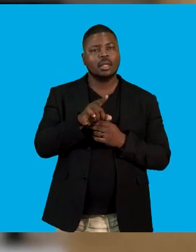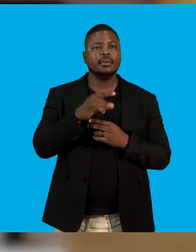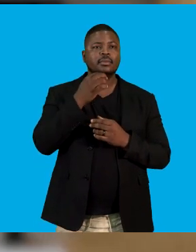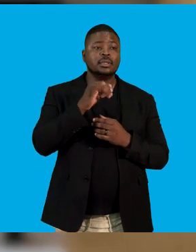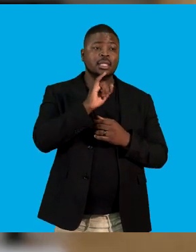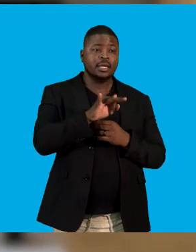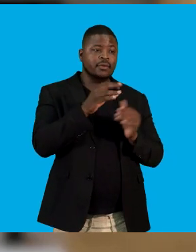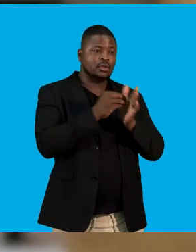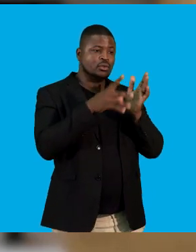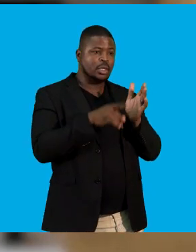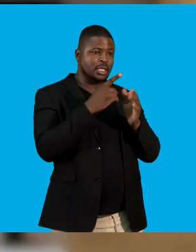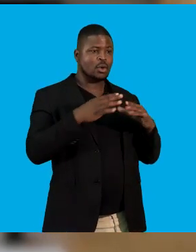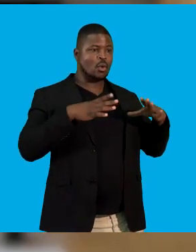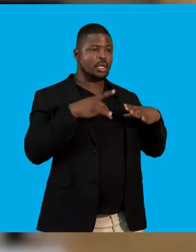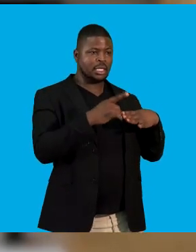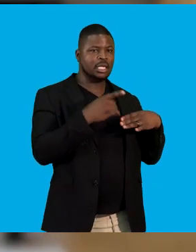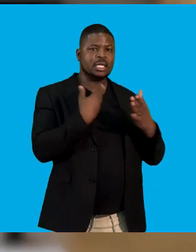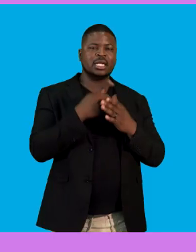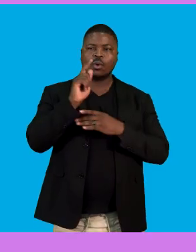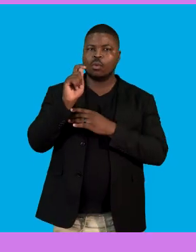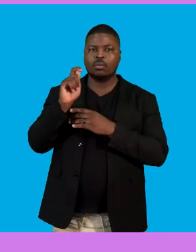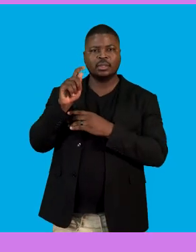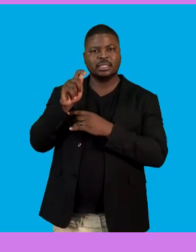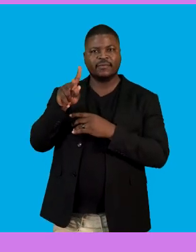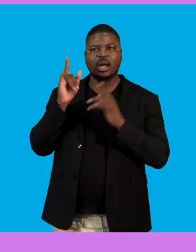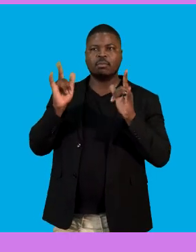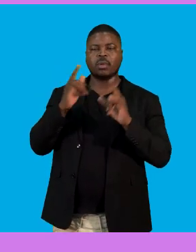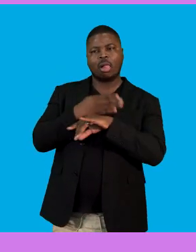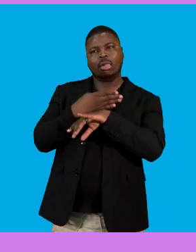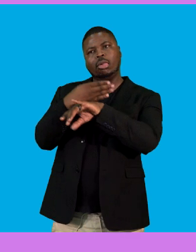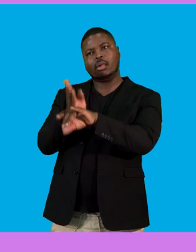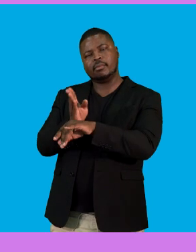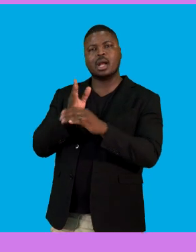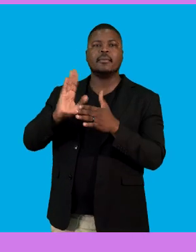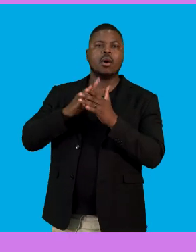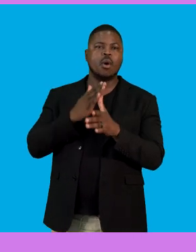that would be spent if this was during school holidays. So the number of hours